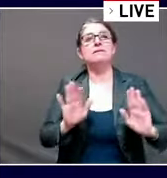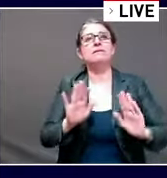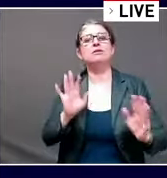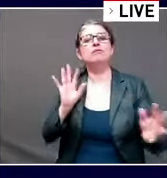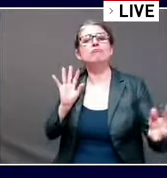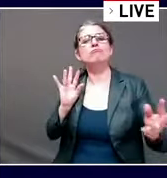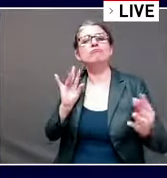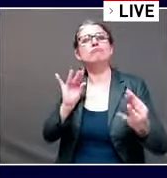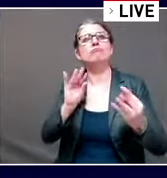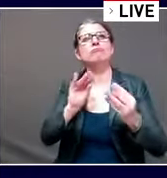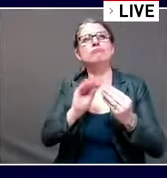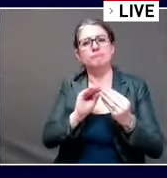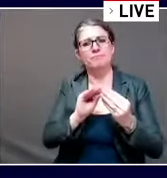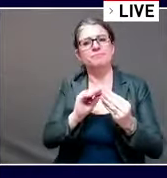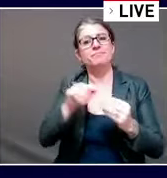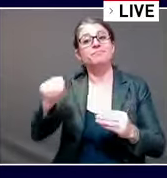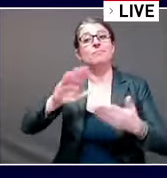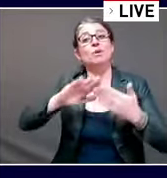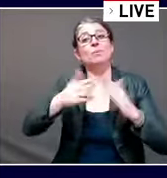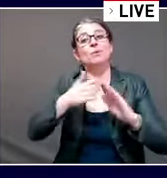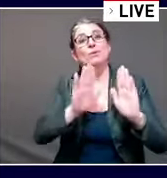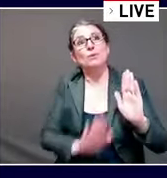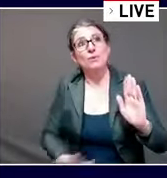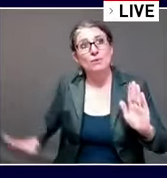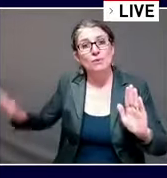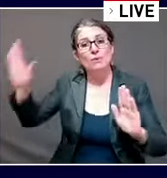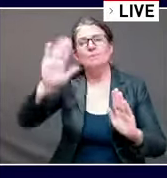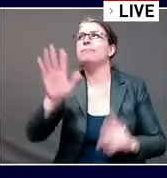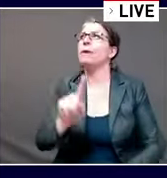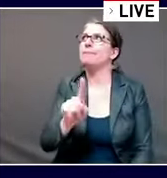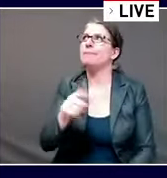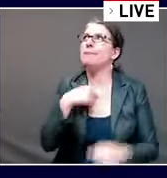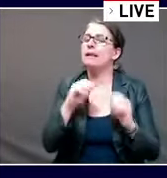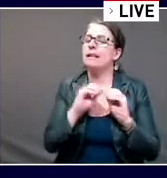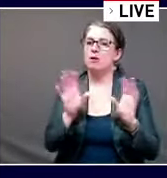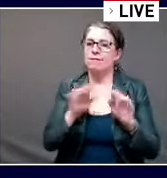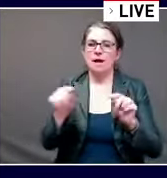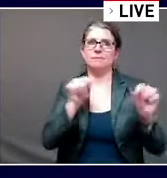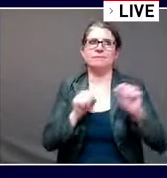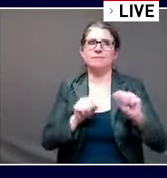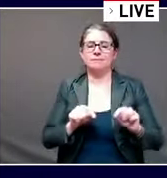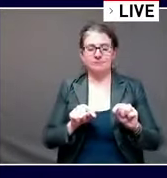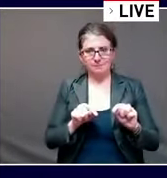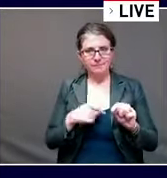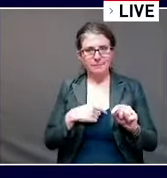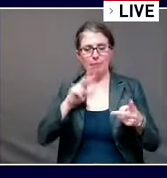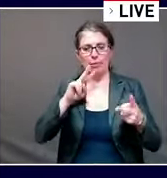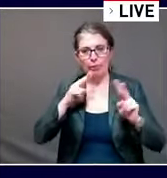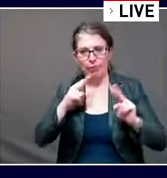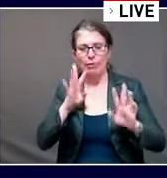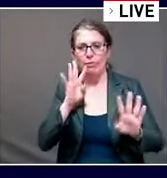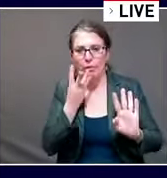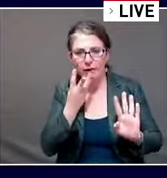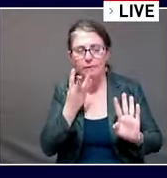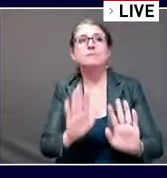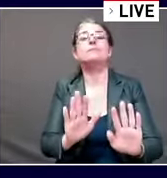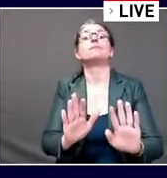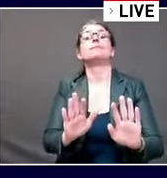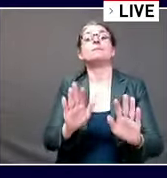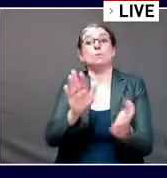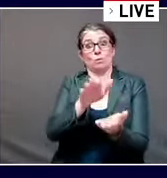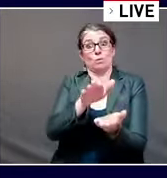the community. I'll say that again. Much of what we are seeing with respect to the numbers of cases of COVID-19